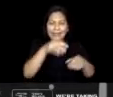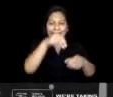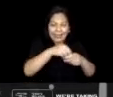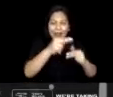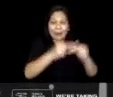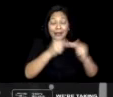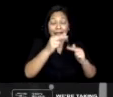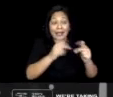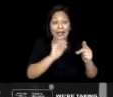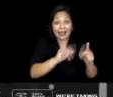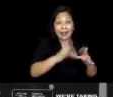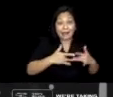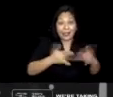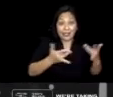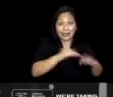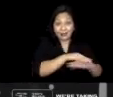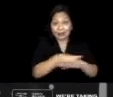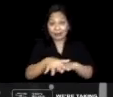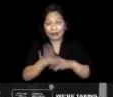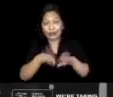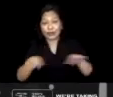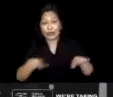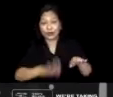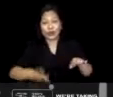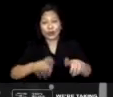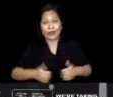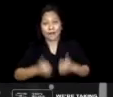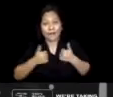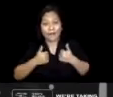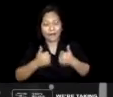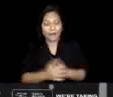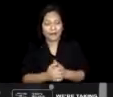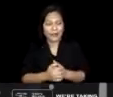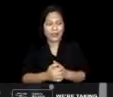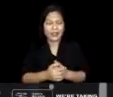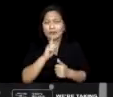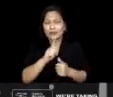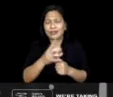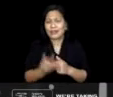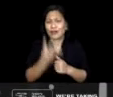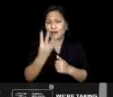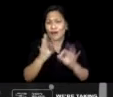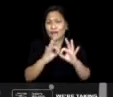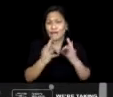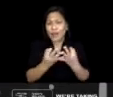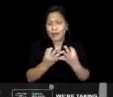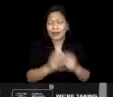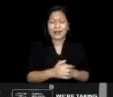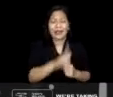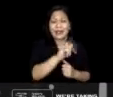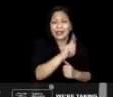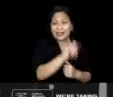children's lives and their adventures and everything that happens. So they're essentially 4 families. Lily is